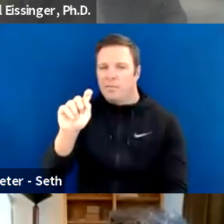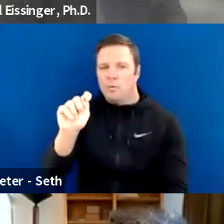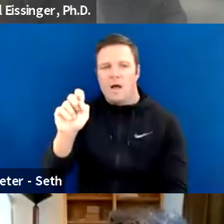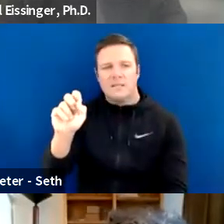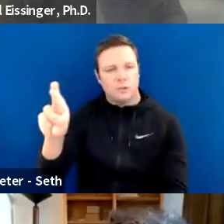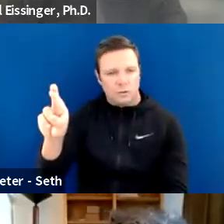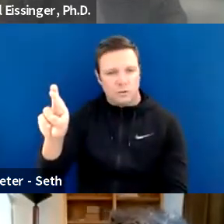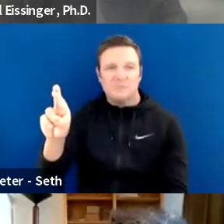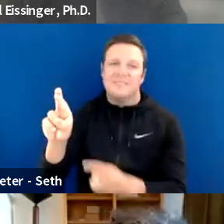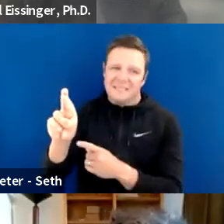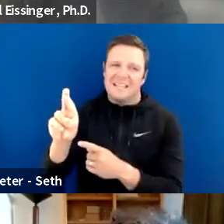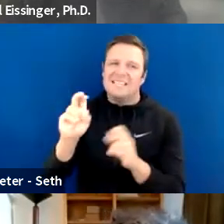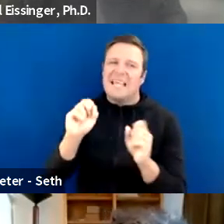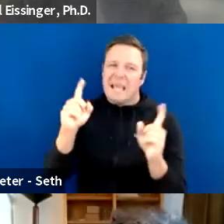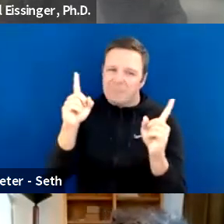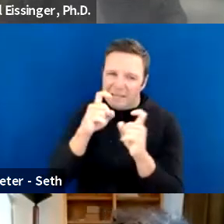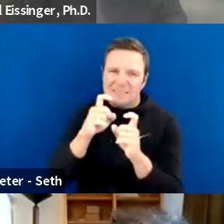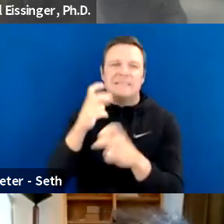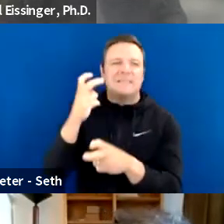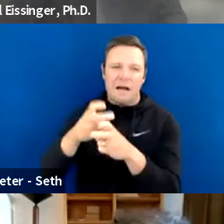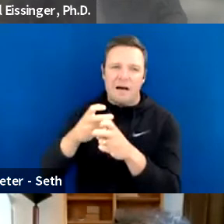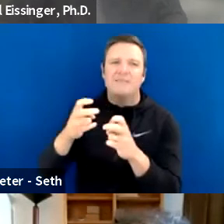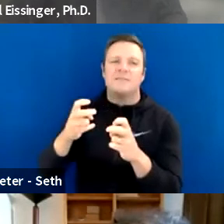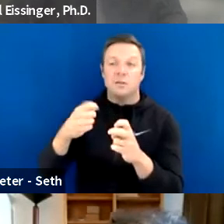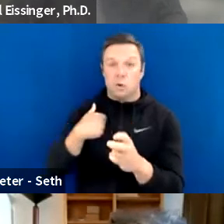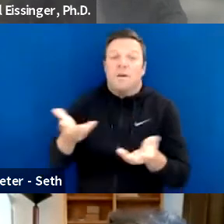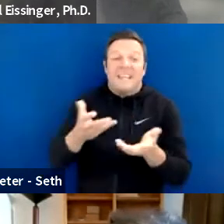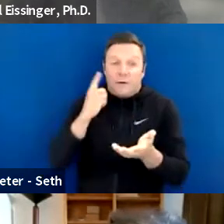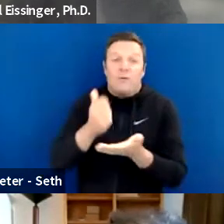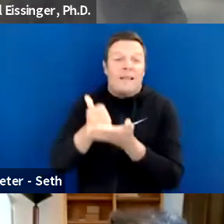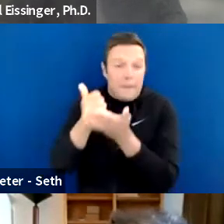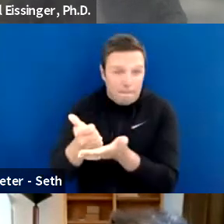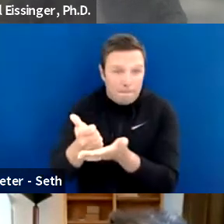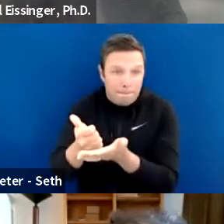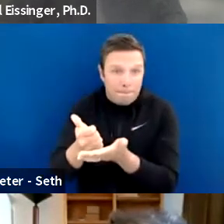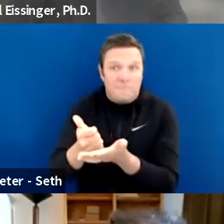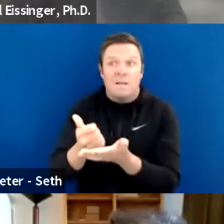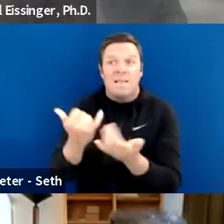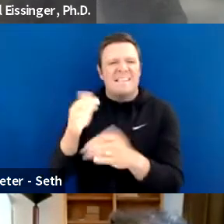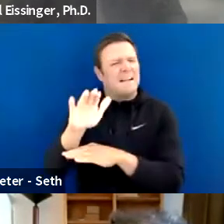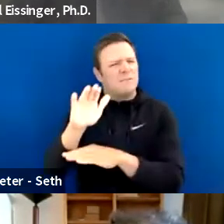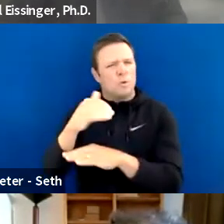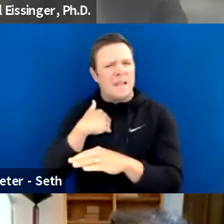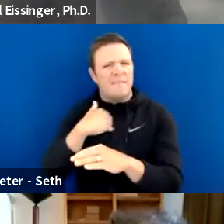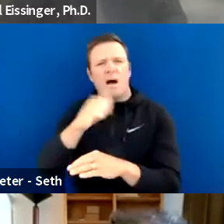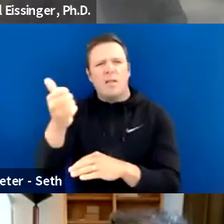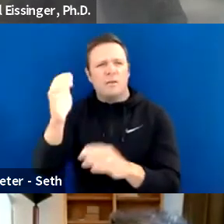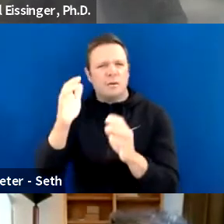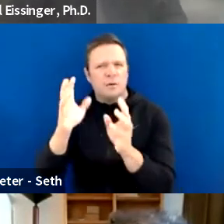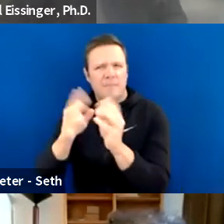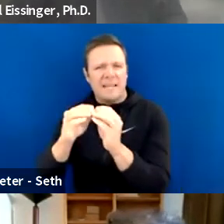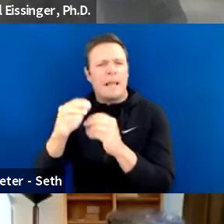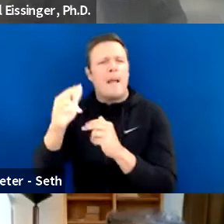bit clunky at times. So we're here to Okay. help. Okay. In the later session today, to the building blocks, Christina